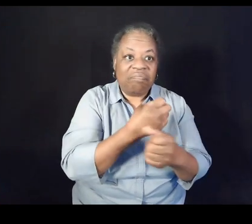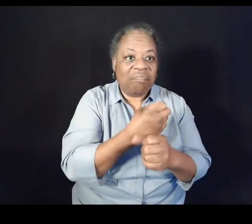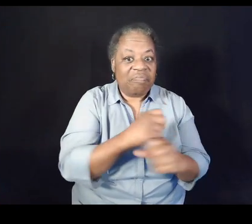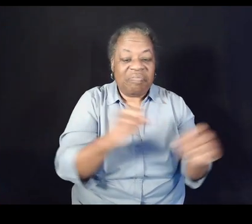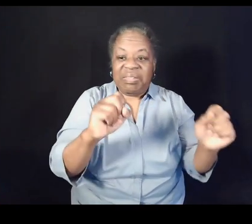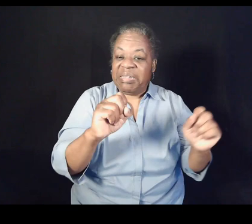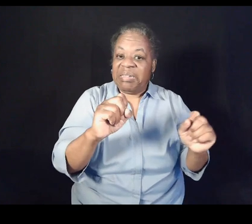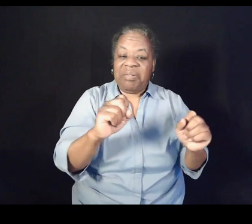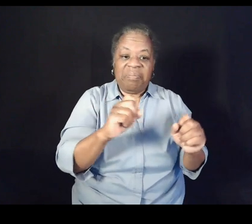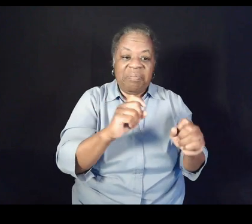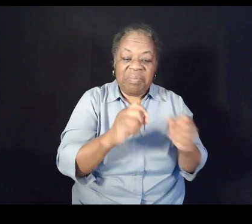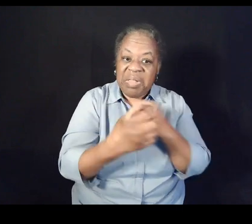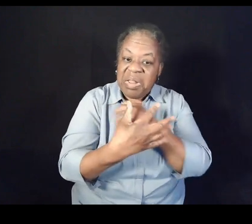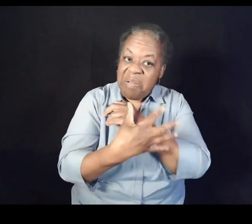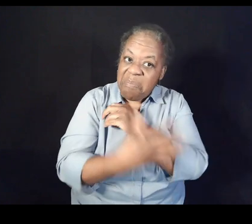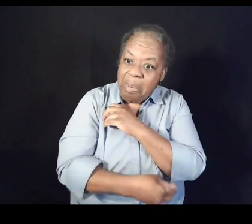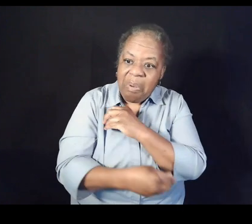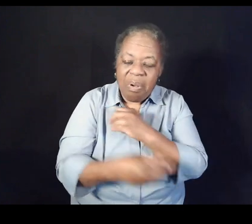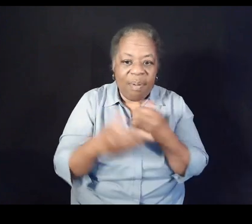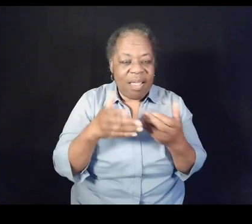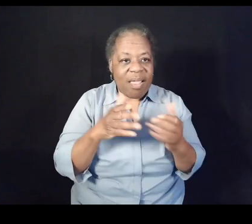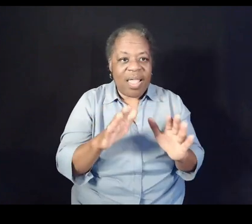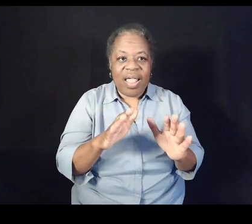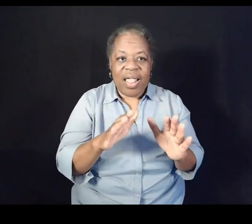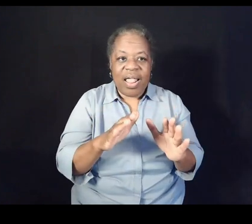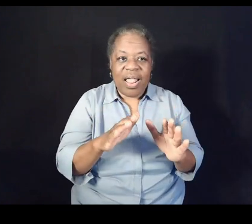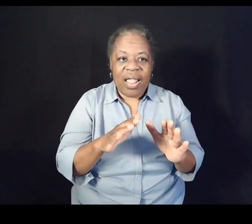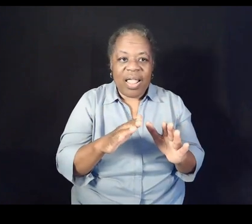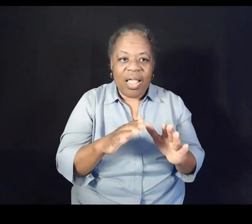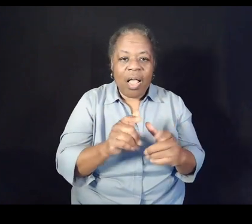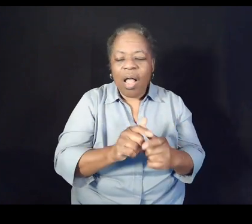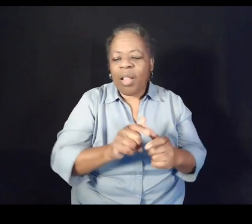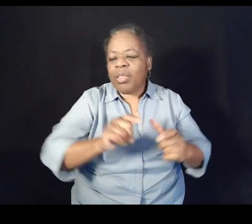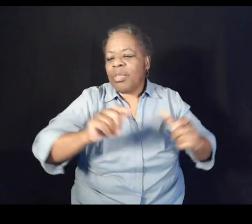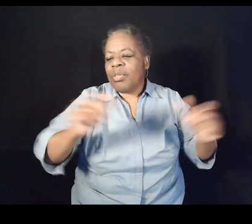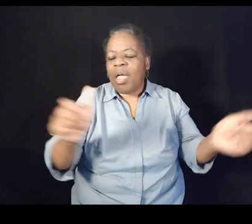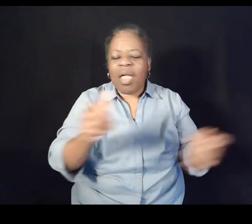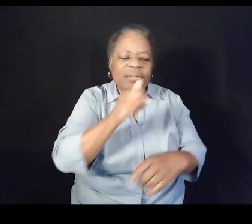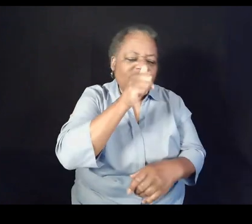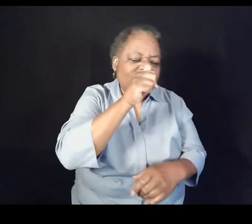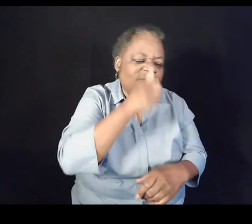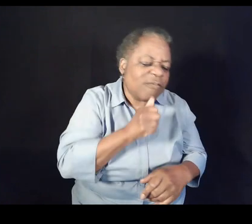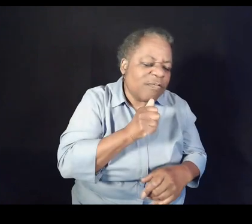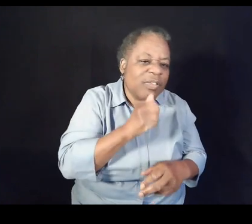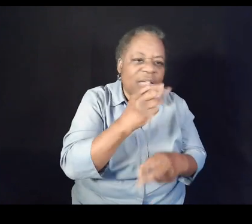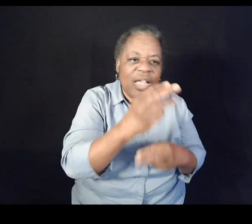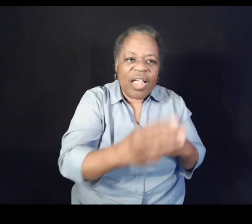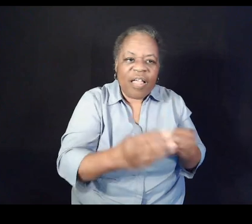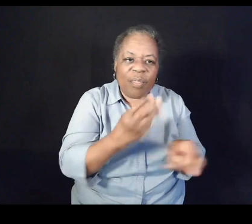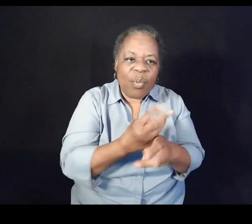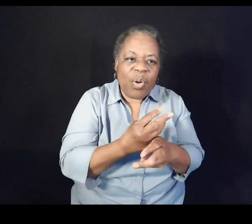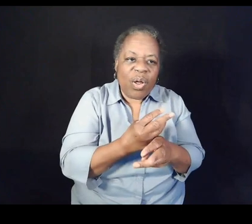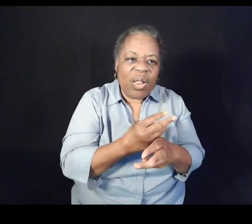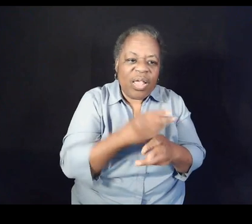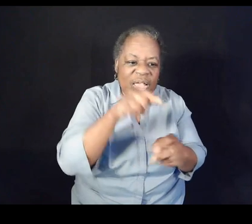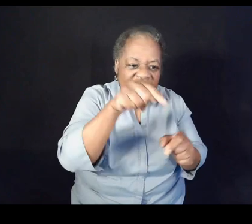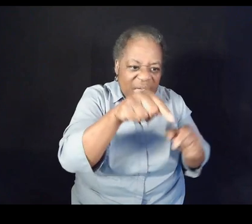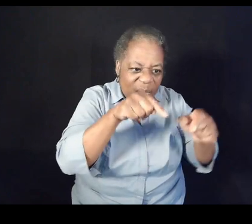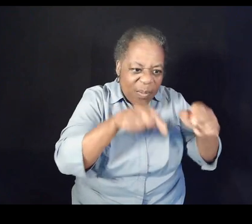poorly. The vast majority of suffering in the world can be traced to the